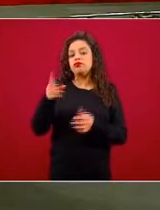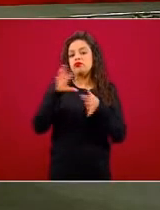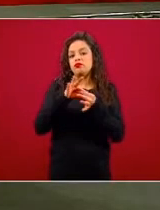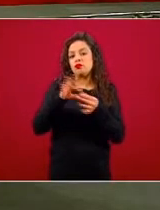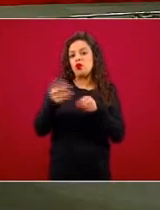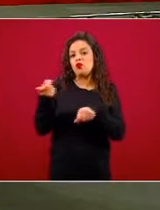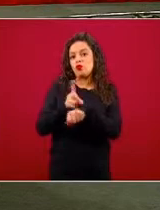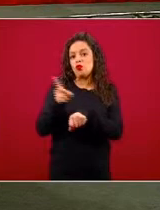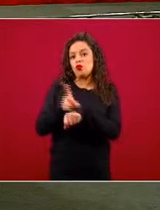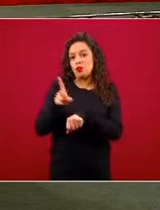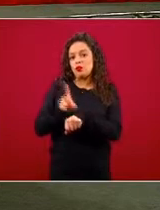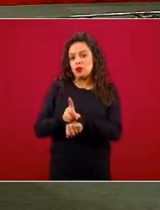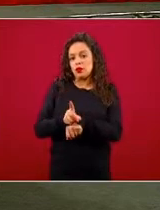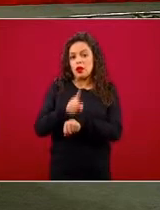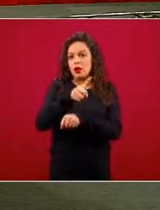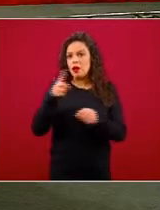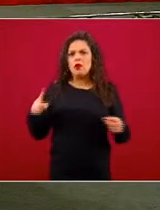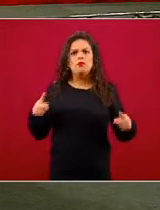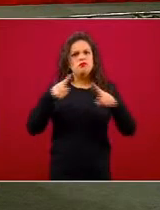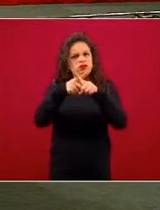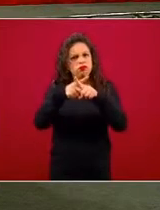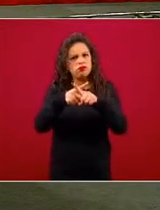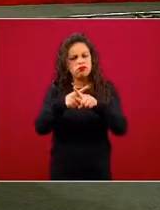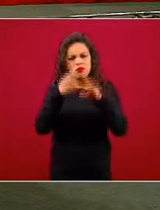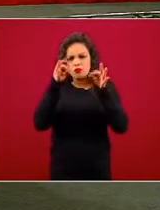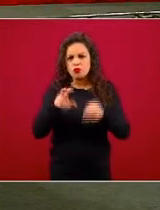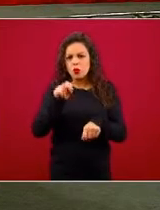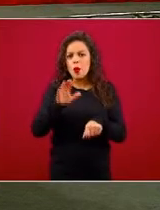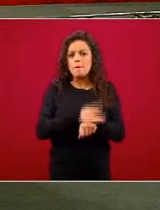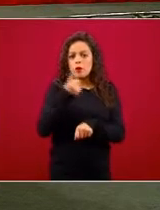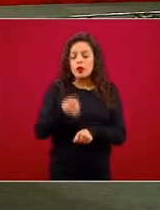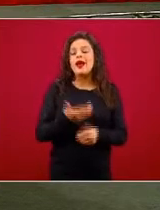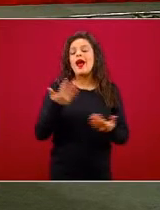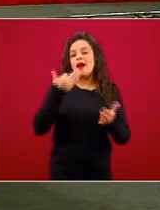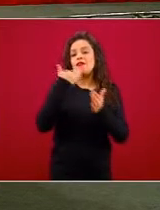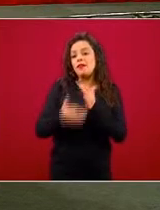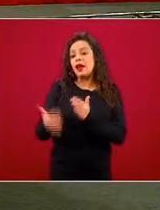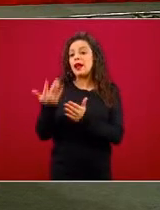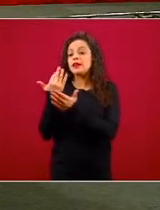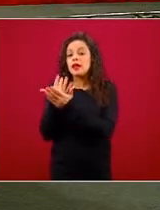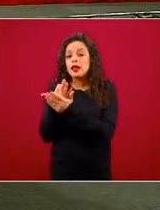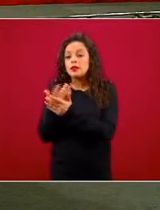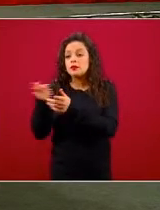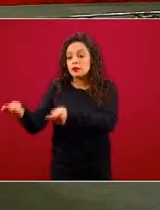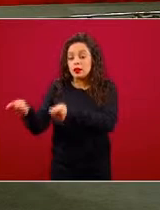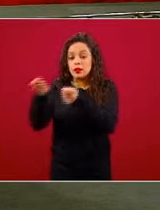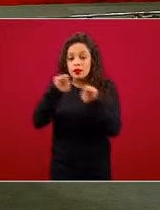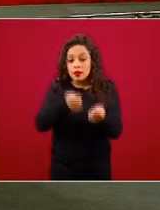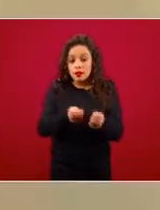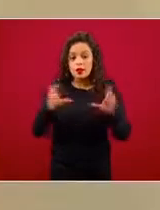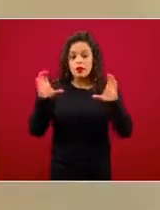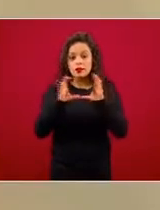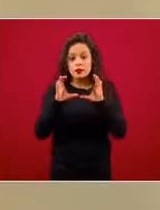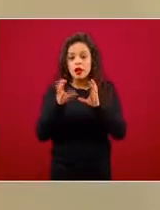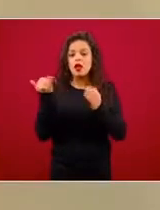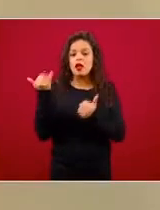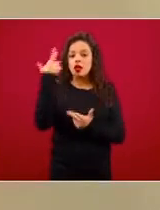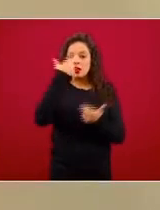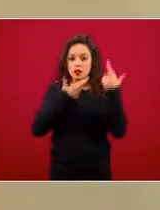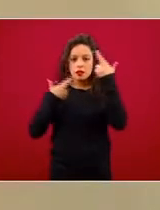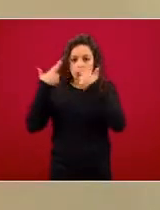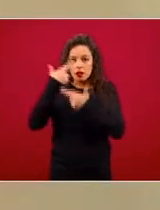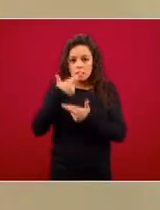every day, and that is because they are waiting on the revision of their death certificates and